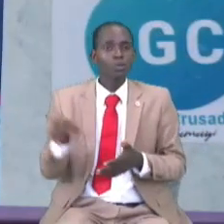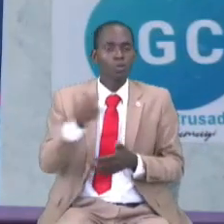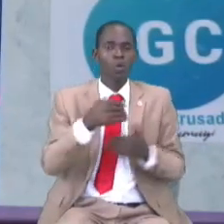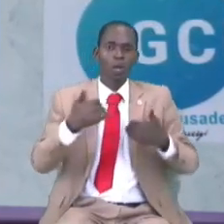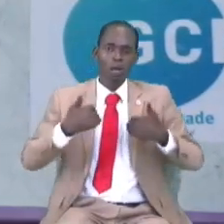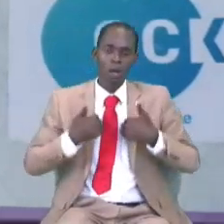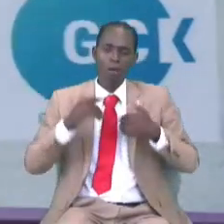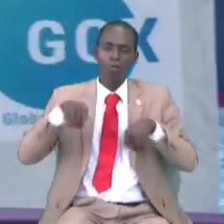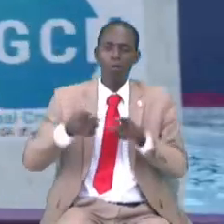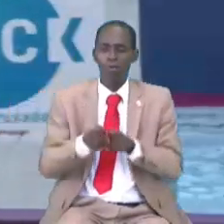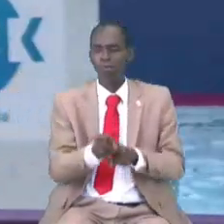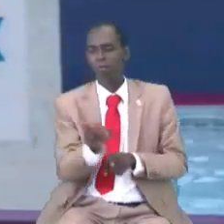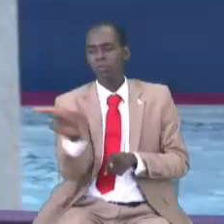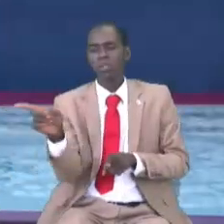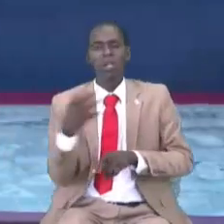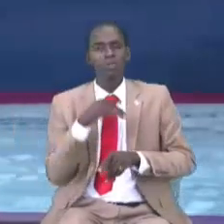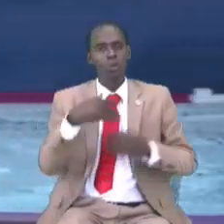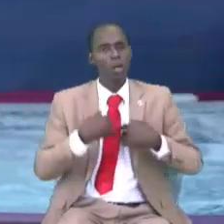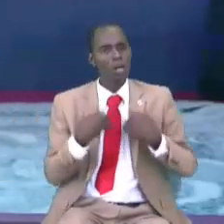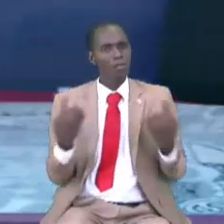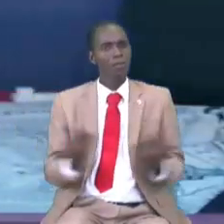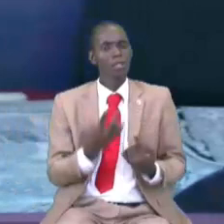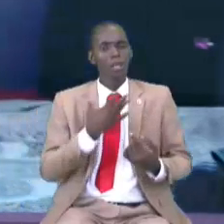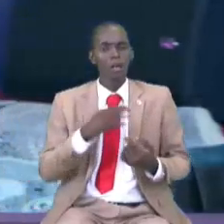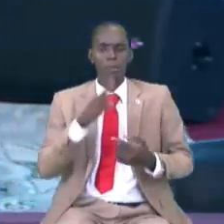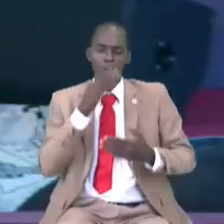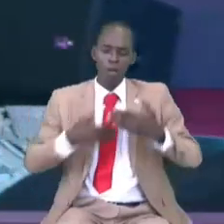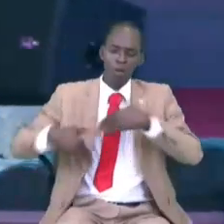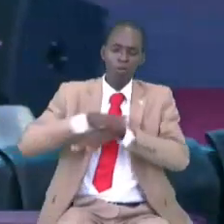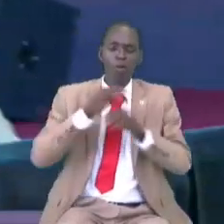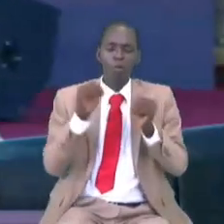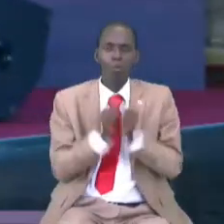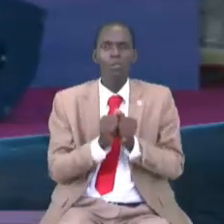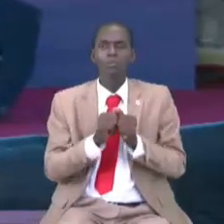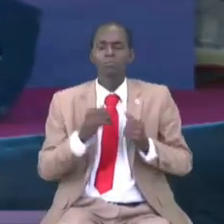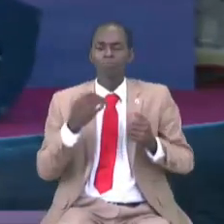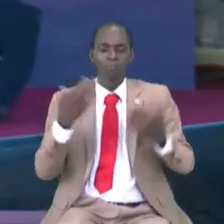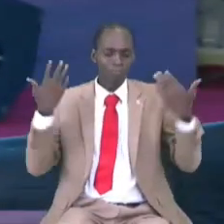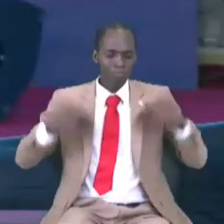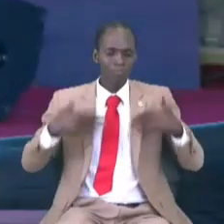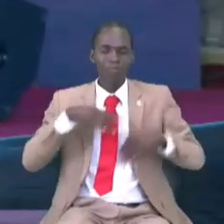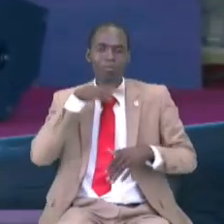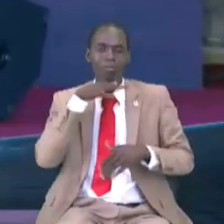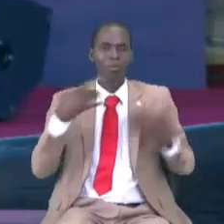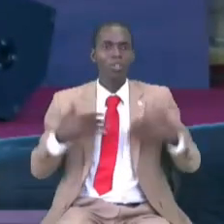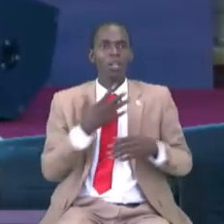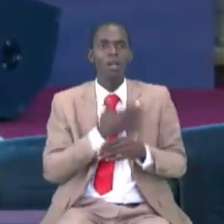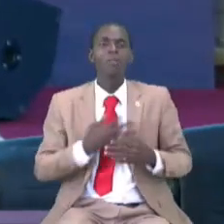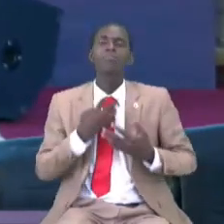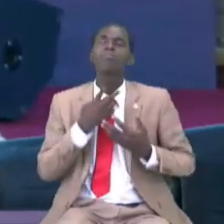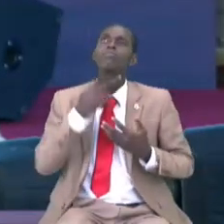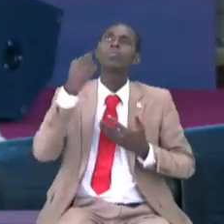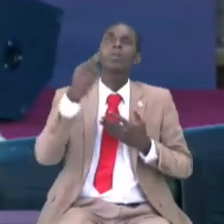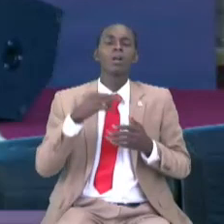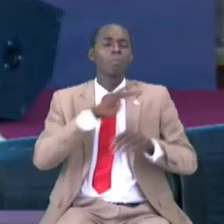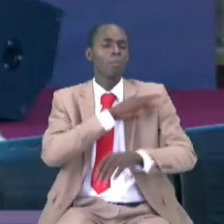with sackcloth and cry mightily unto God. Now, let man and beast be covered